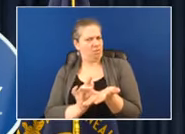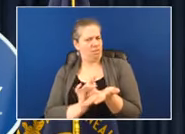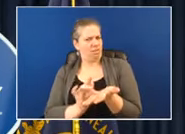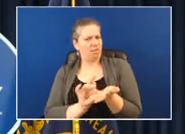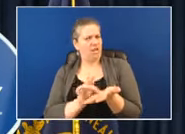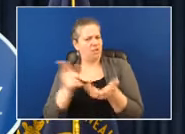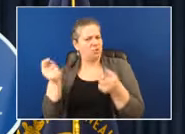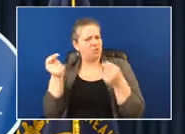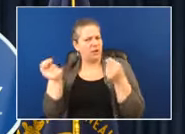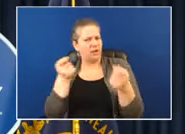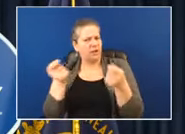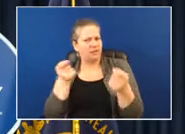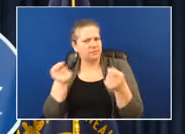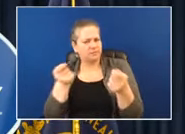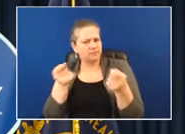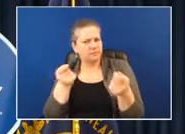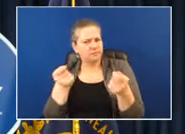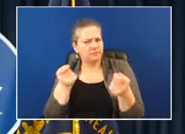It has